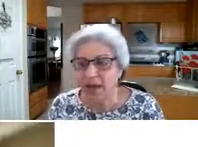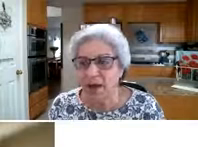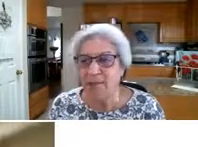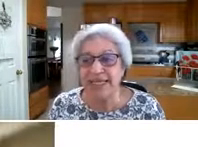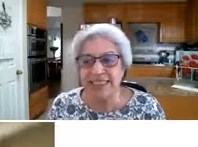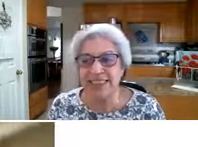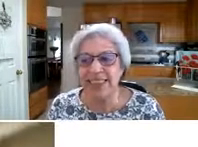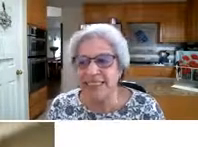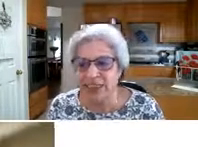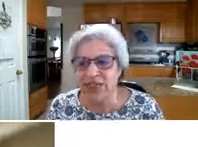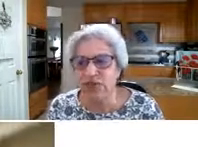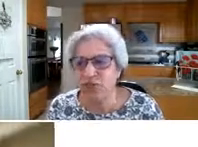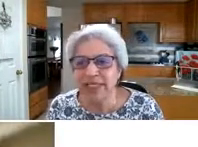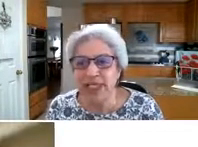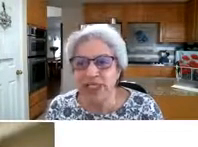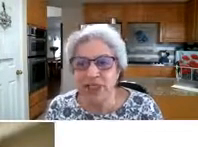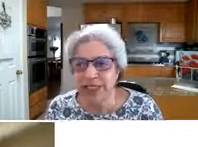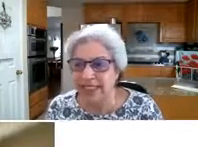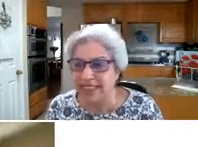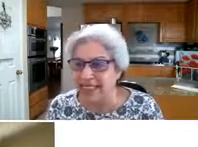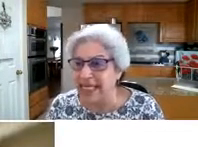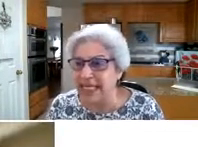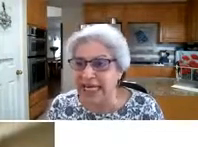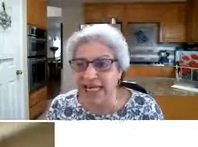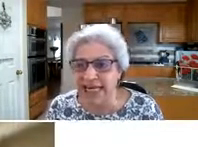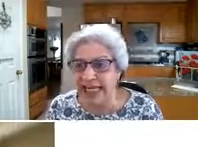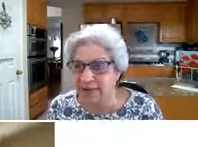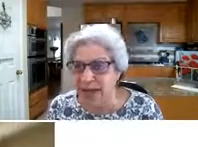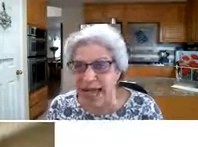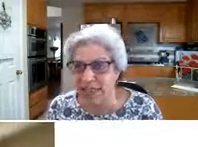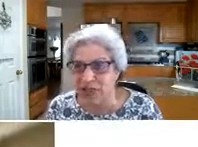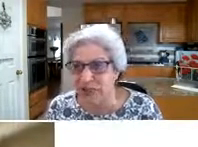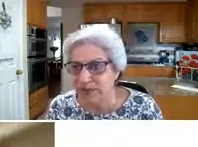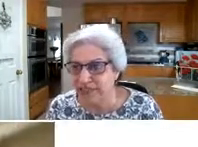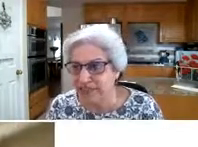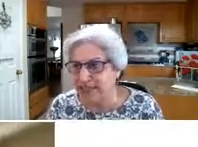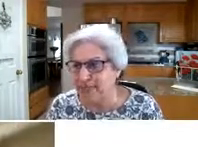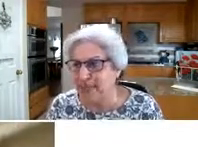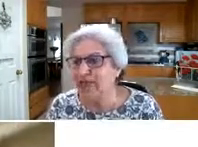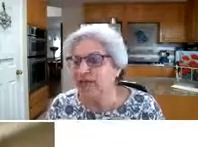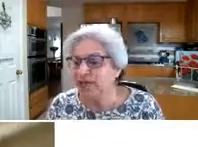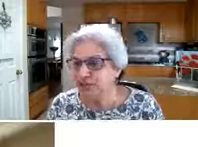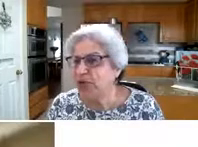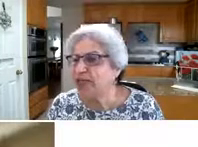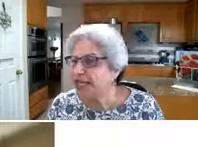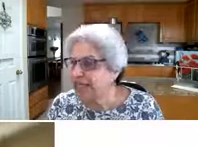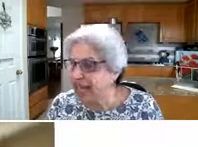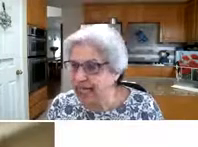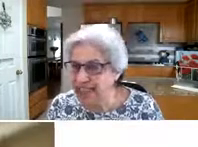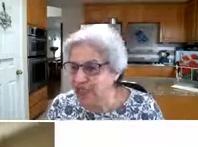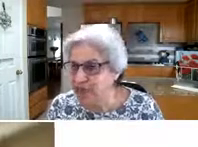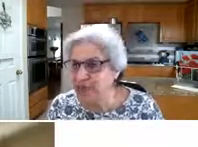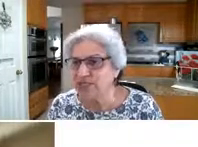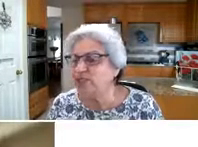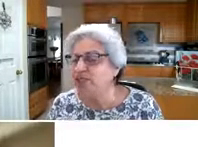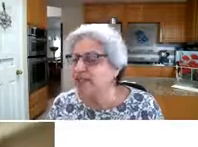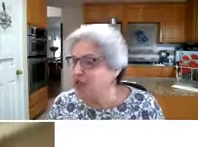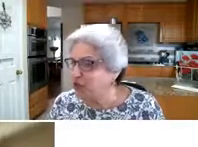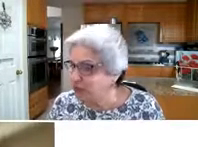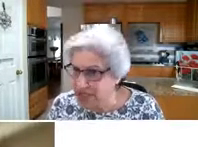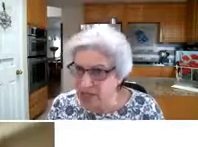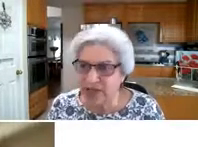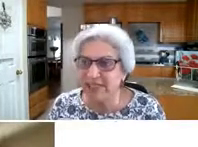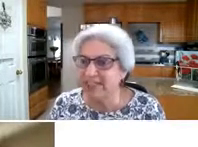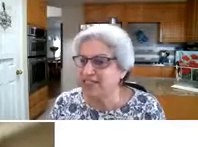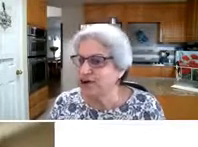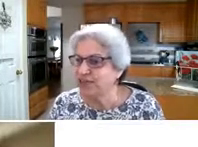cold, but it's still really good at sneaking in and getting past your immune system. So it can get into